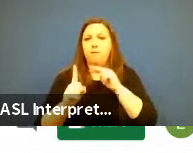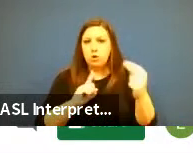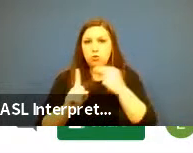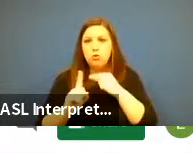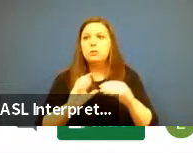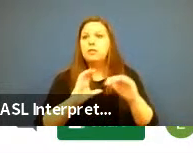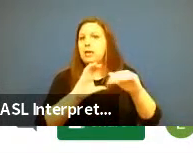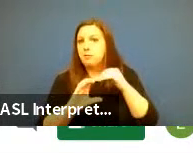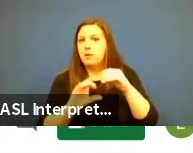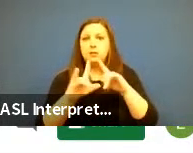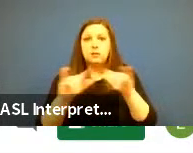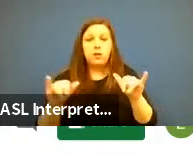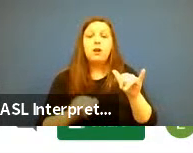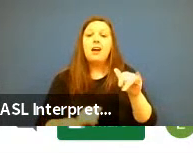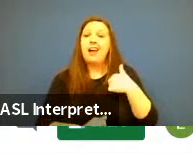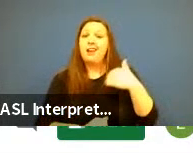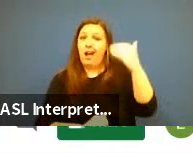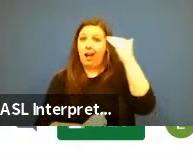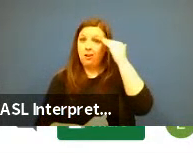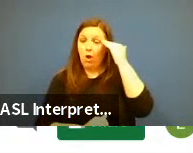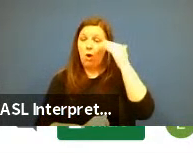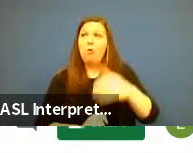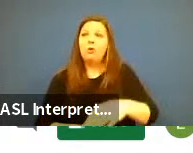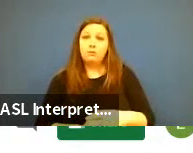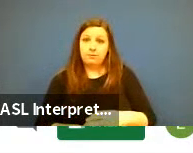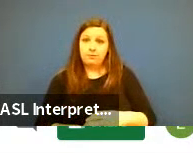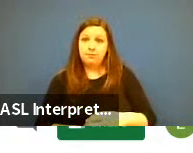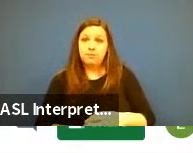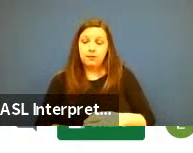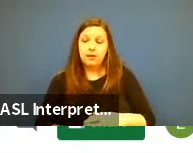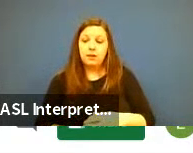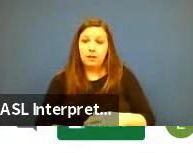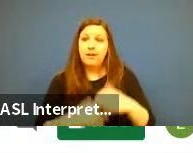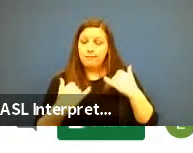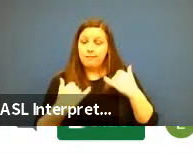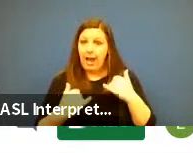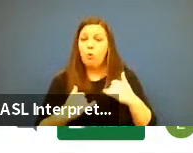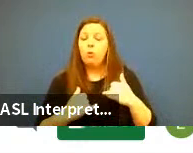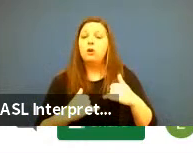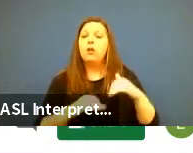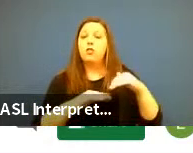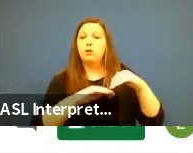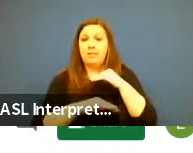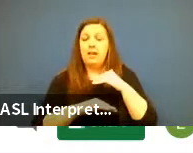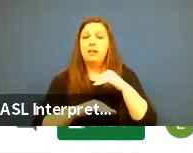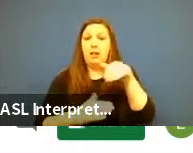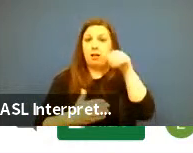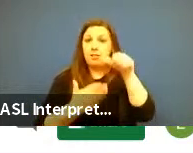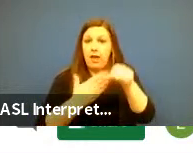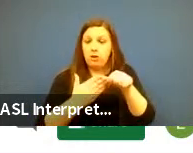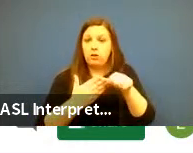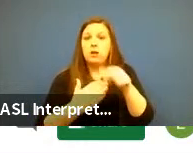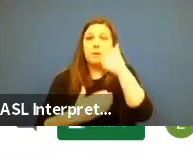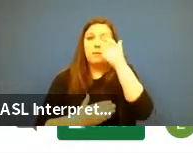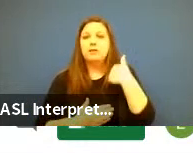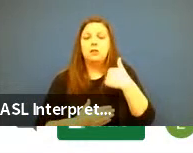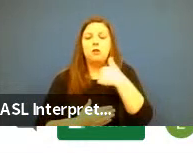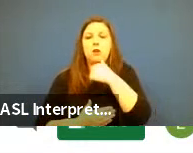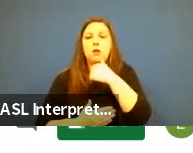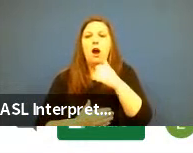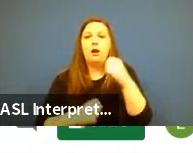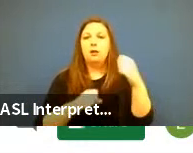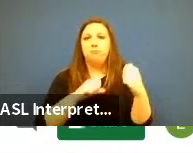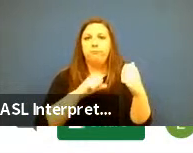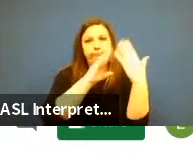etc. And I do know when they now they're sending letters because we aren't meeting face to face. But when they speak with the